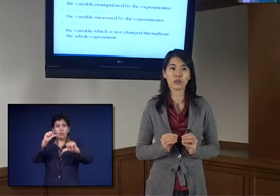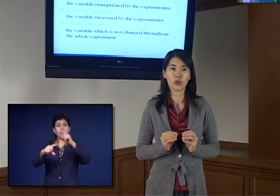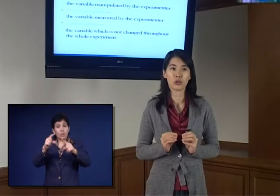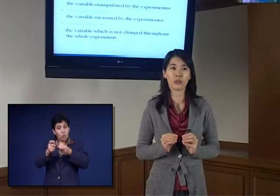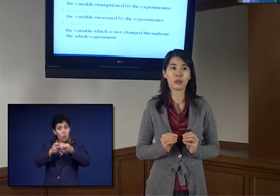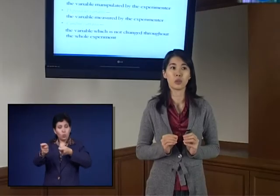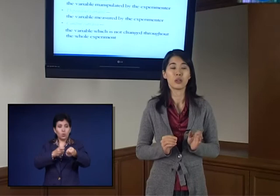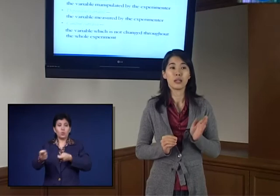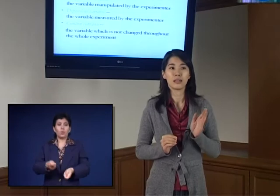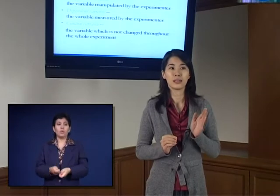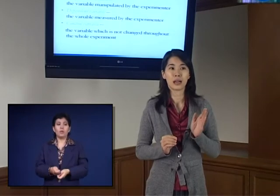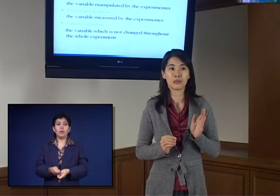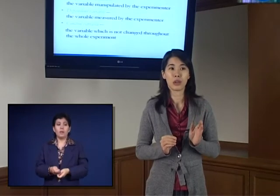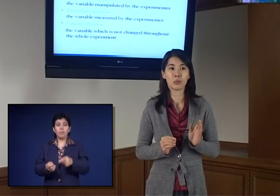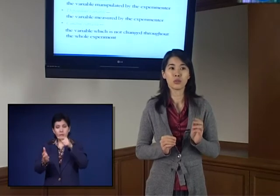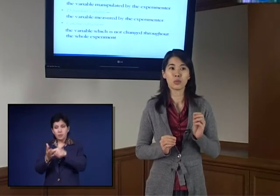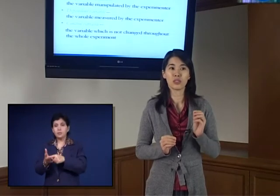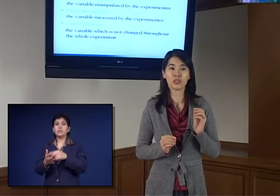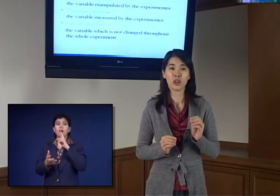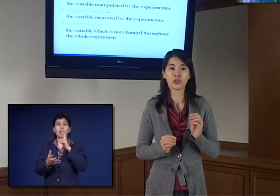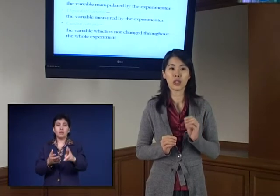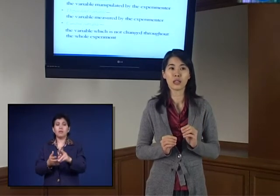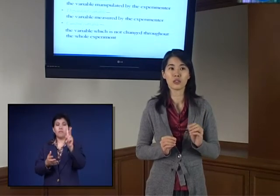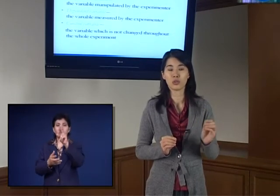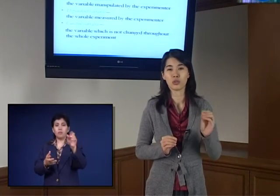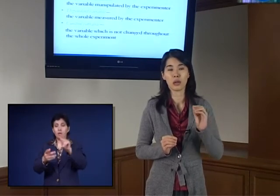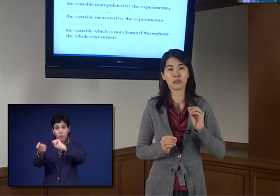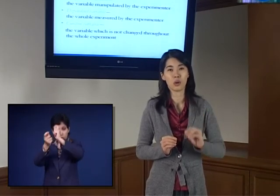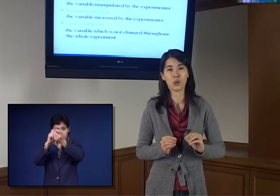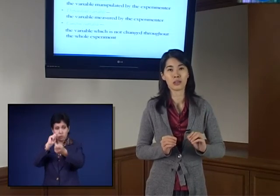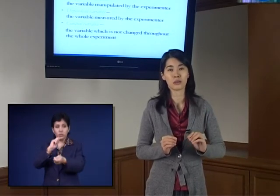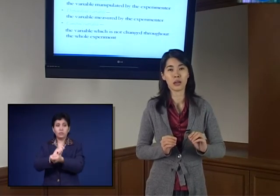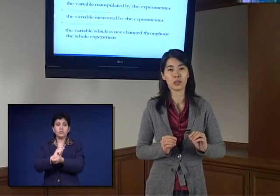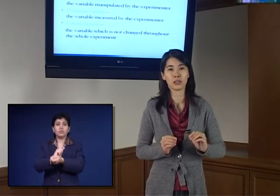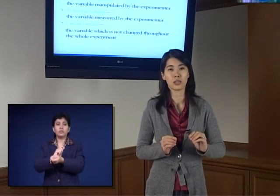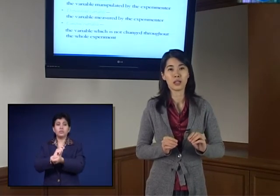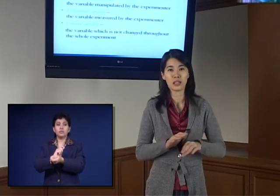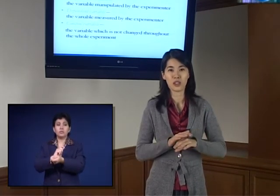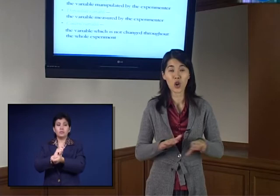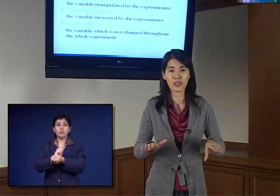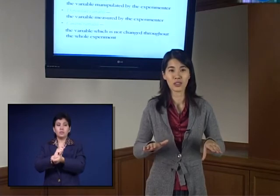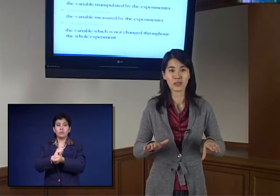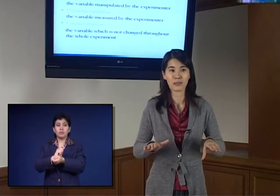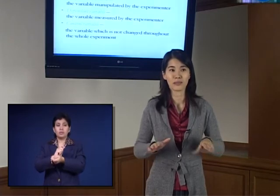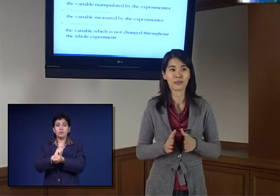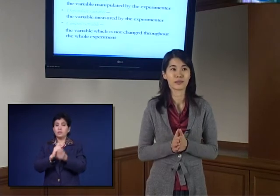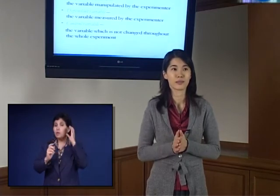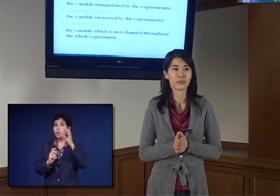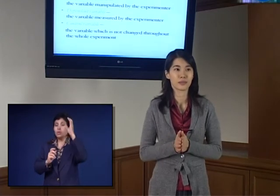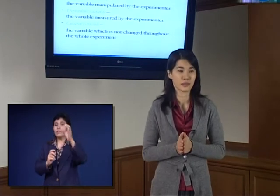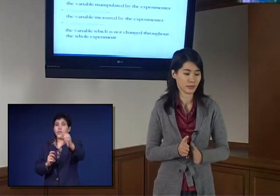control it. Control variable. These are the variables which is not changed throughout the whole experiment. It's constant.